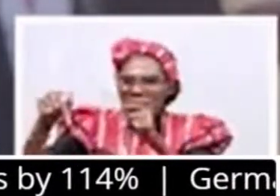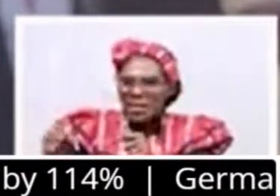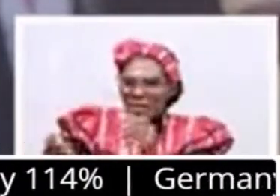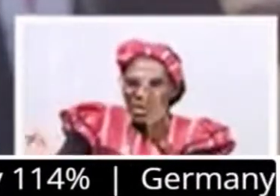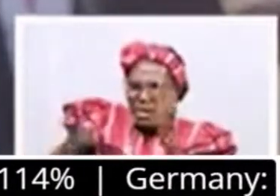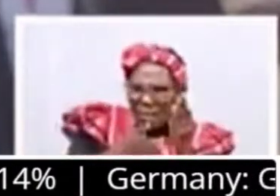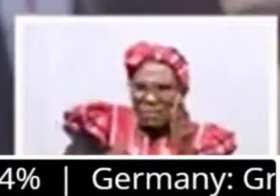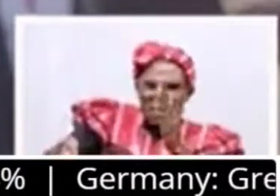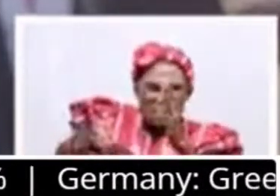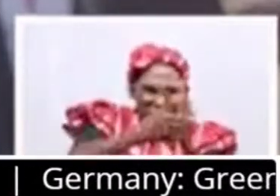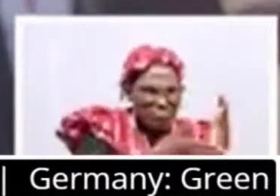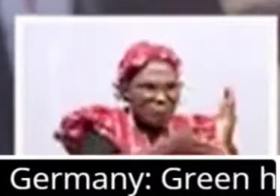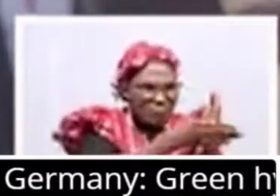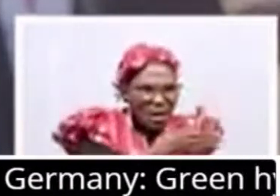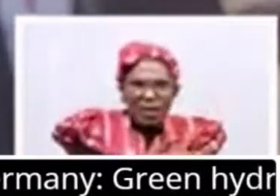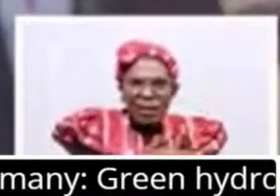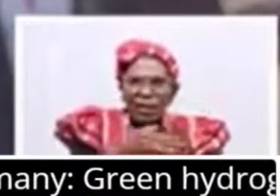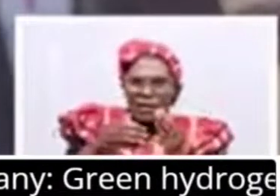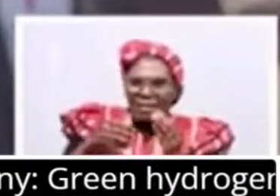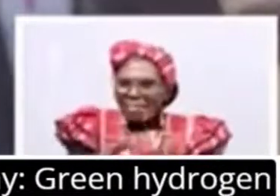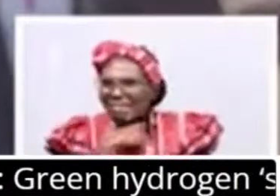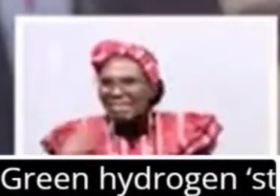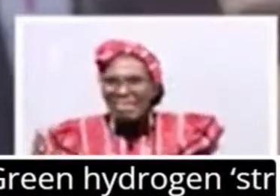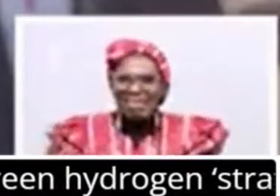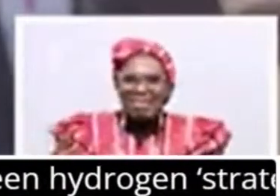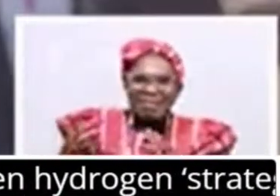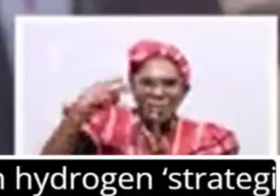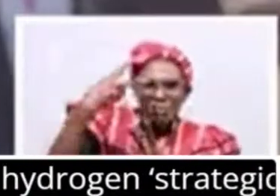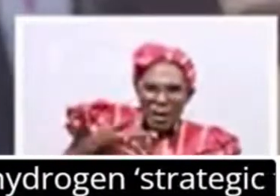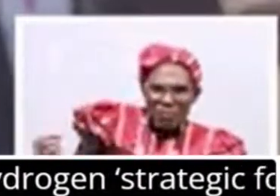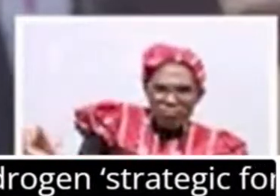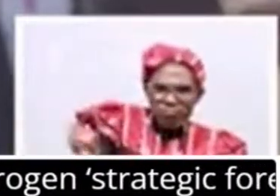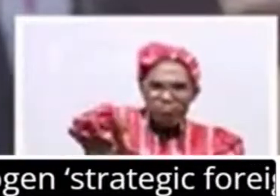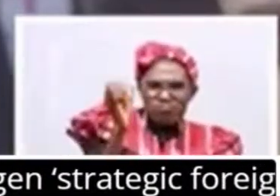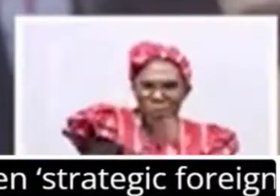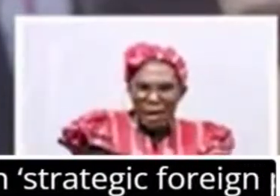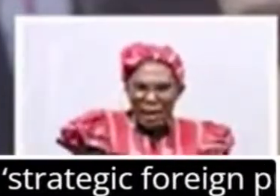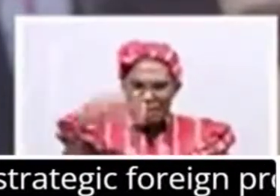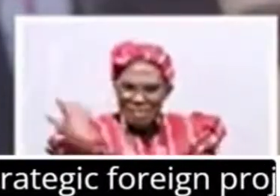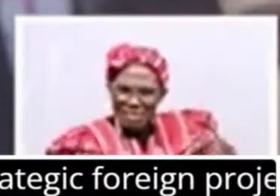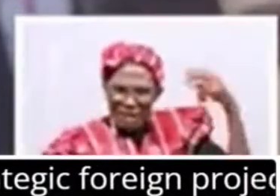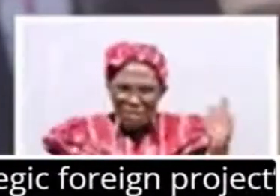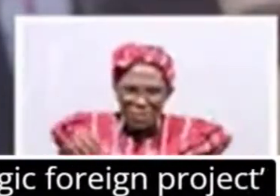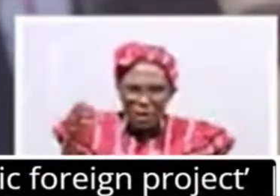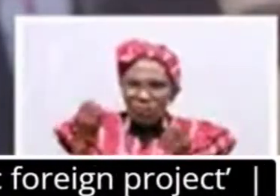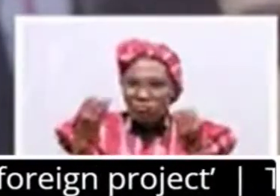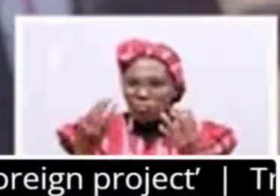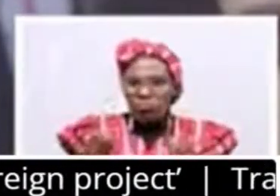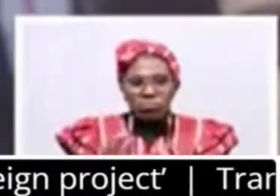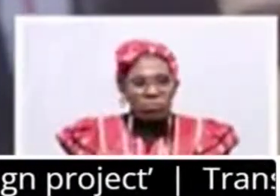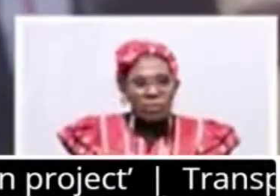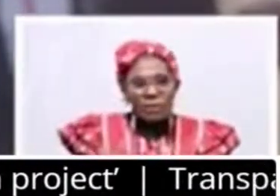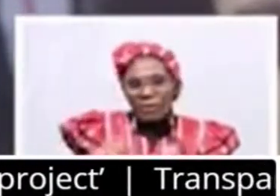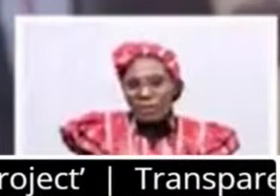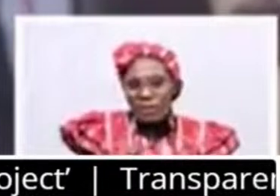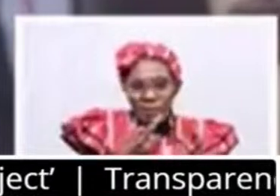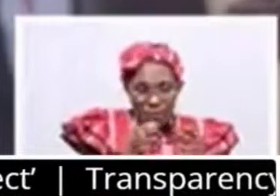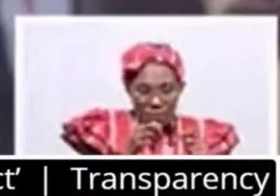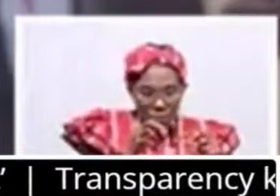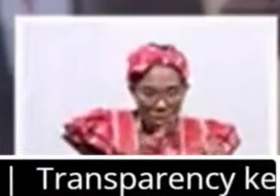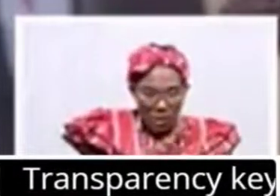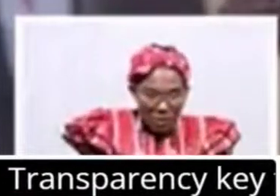killed, imprisoned, and tortured many Namibian citizens here in this region.